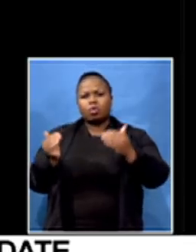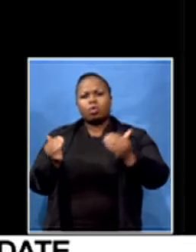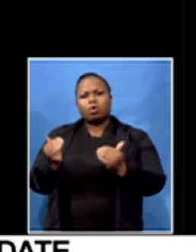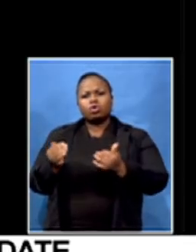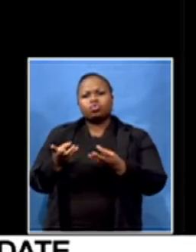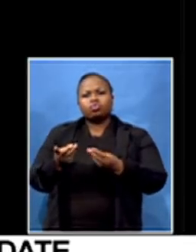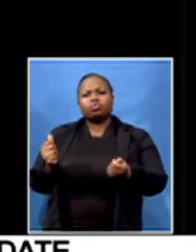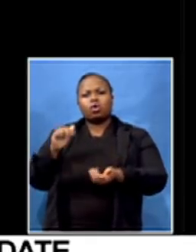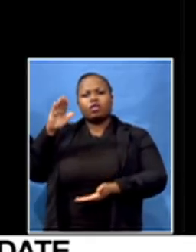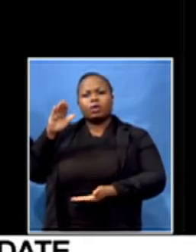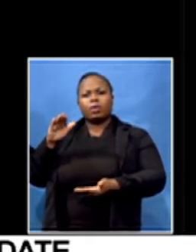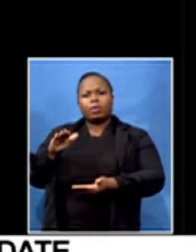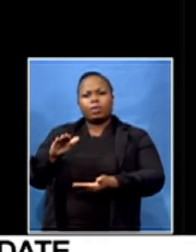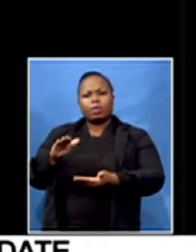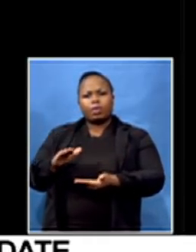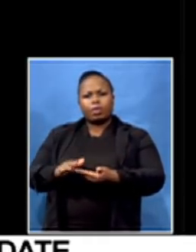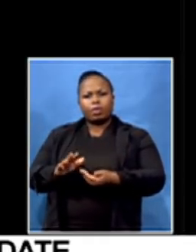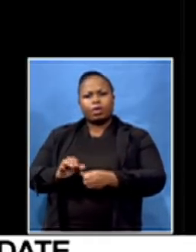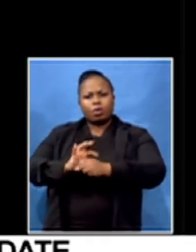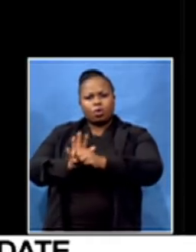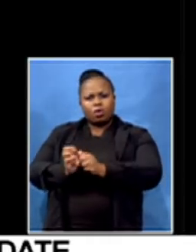situation. And there's growing